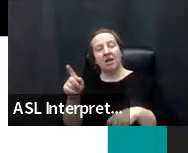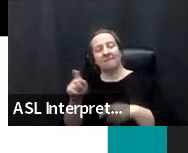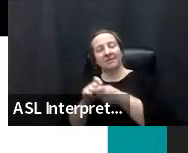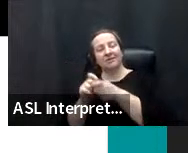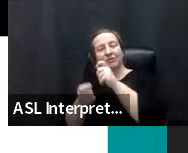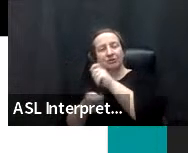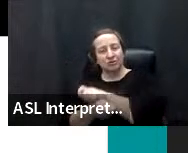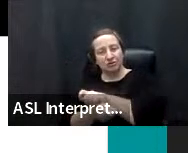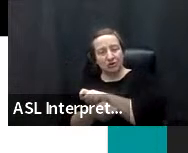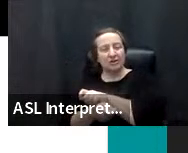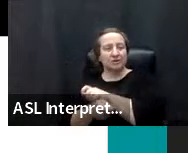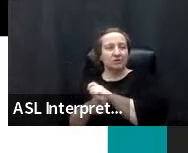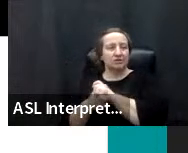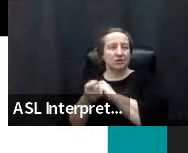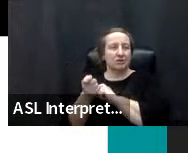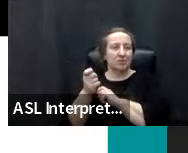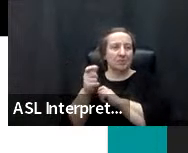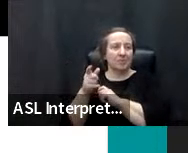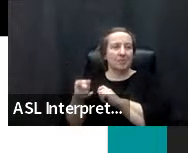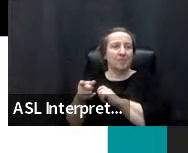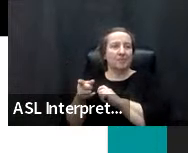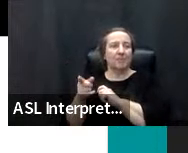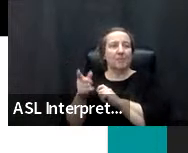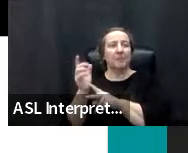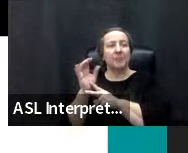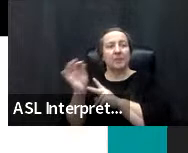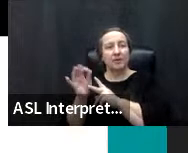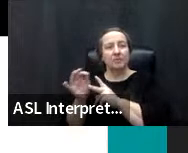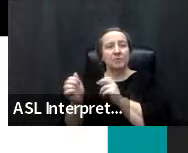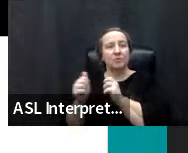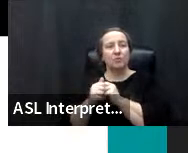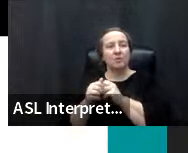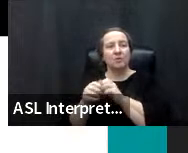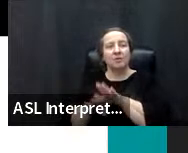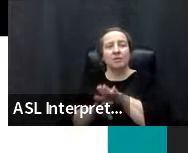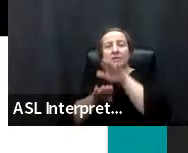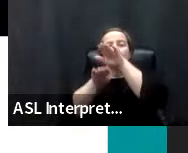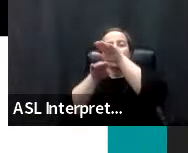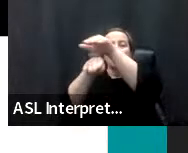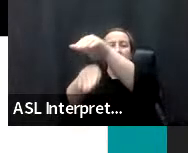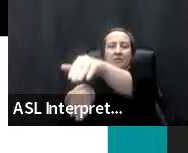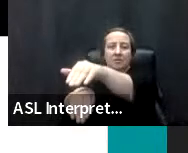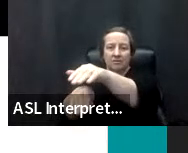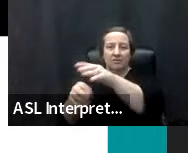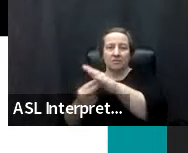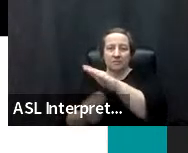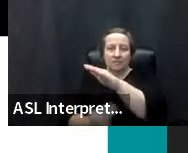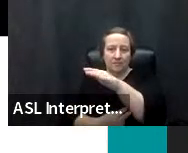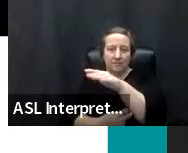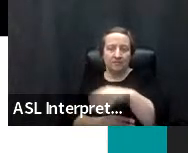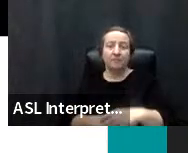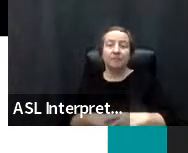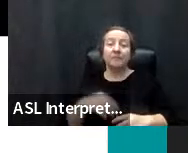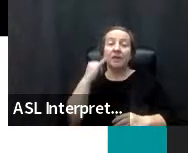different configuration that is an option that goes with a stacked alignment. Whether it stays in this